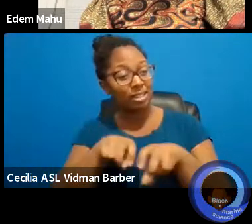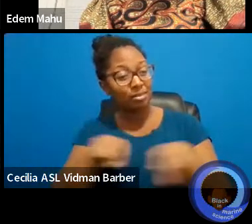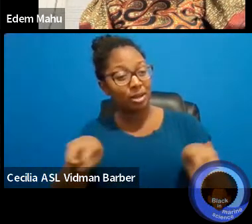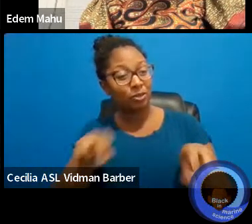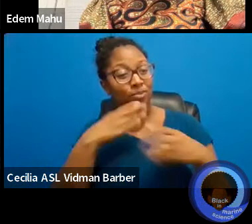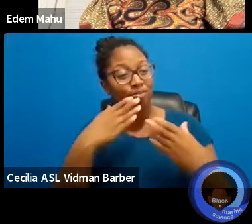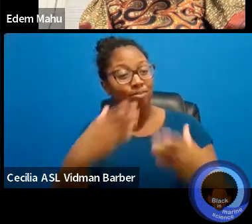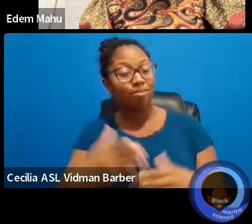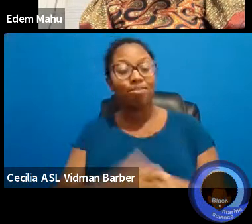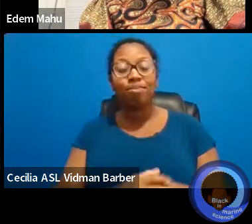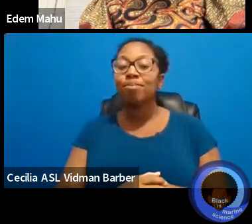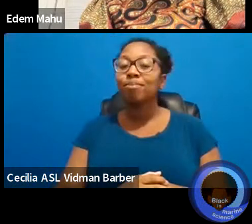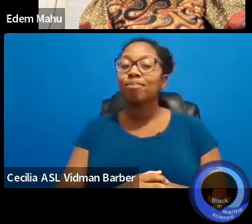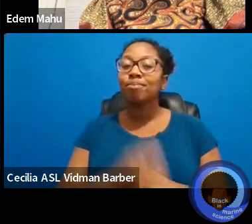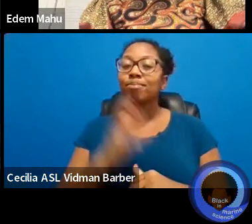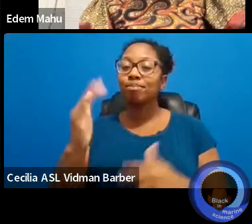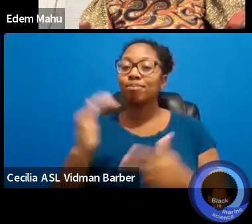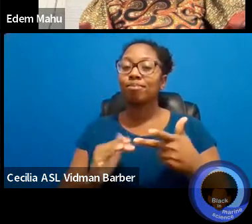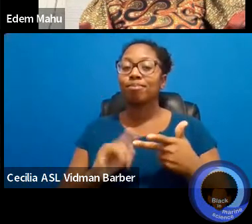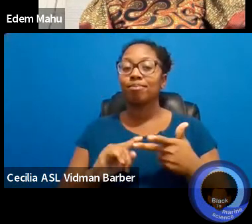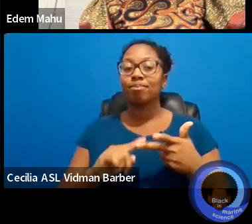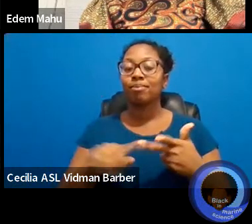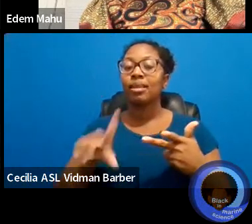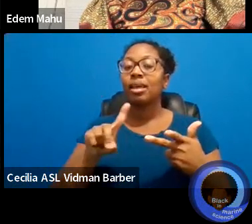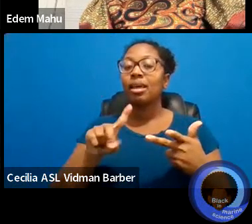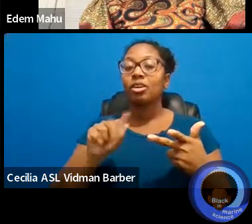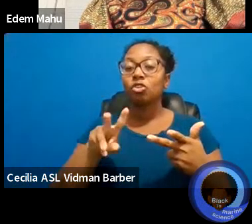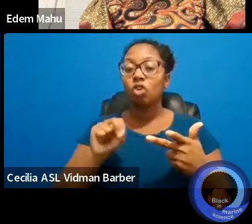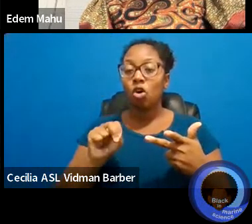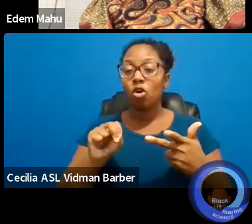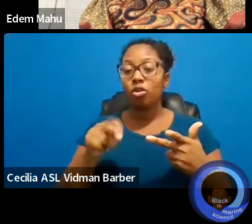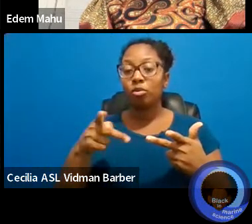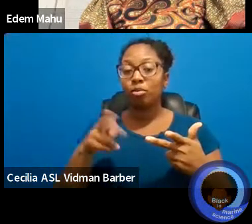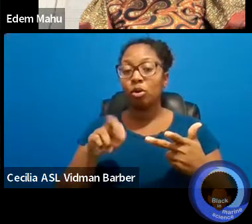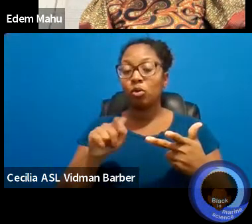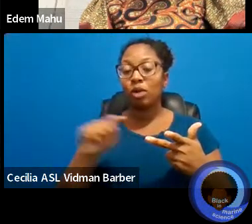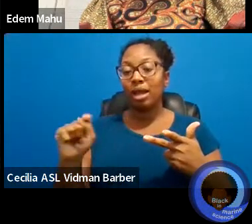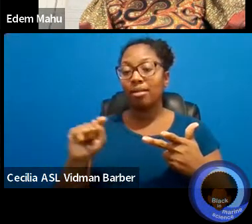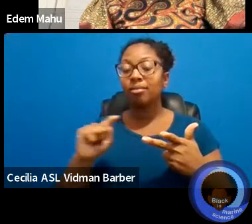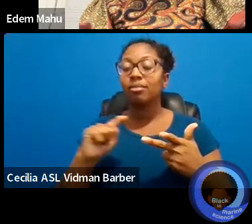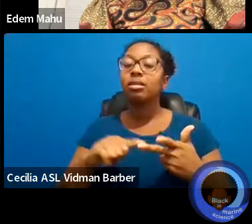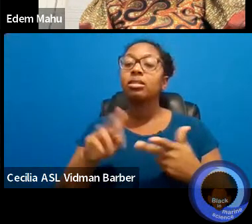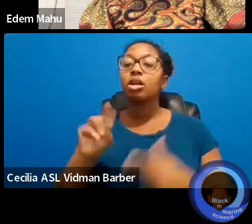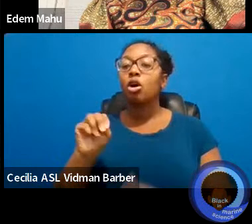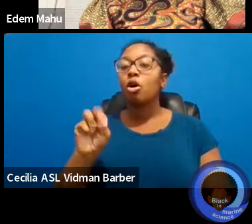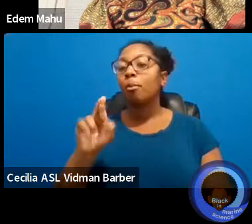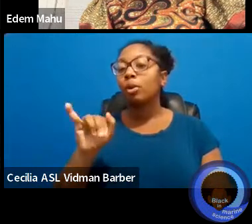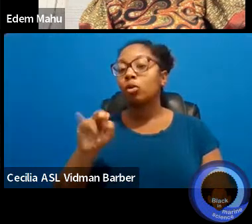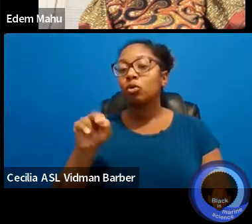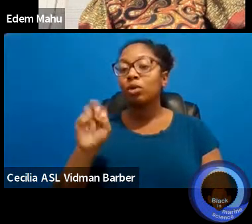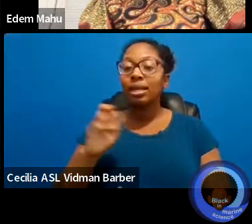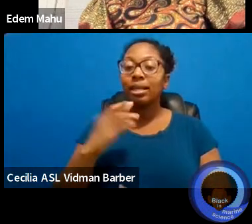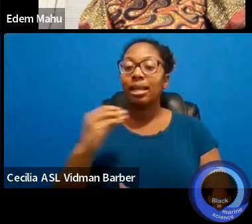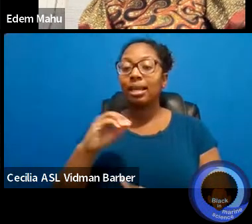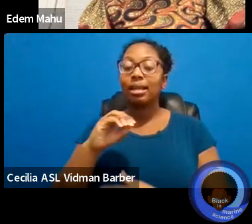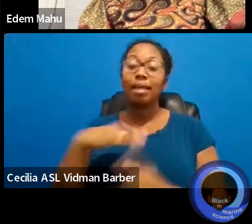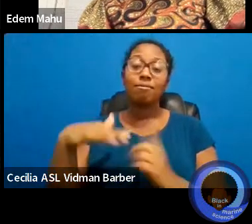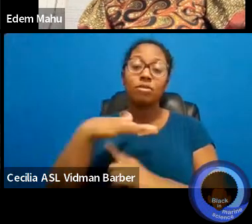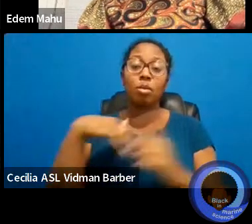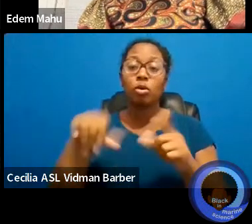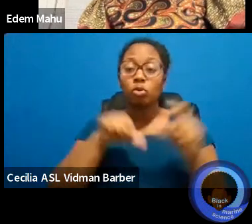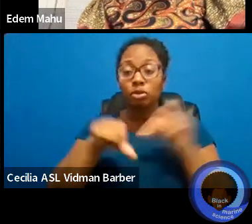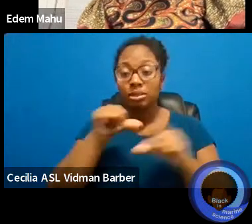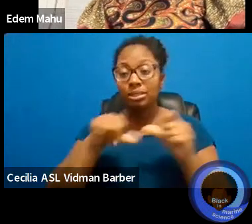Next, we have Ms. Dawn Pratt. Ms. Dawn Pratt is a marine environmental science enthusiast with keen focus on shoreline